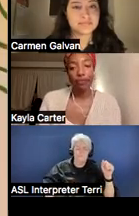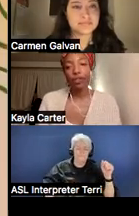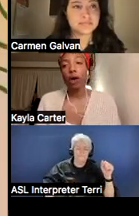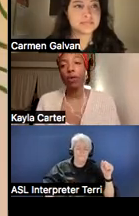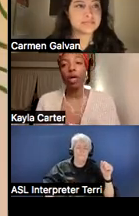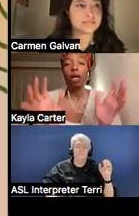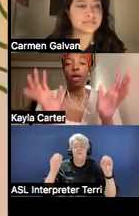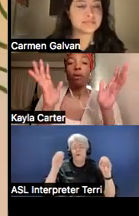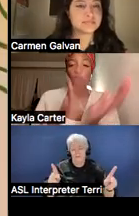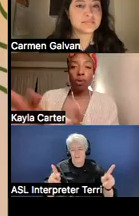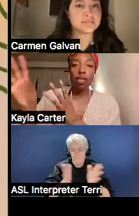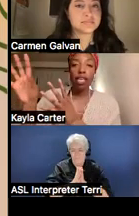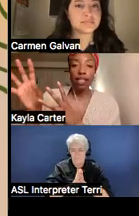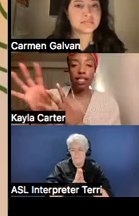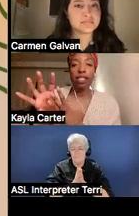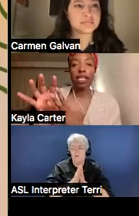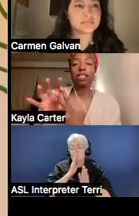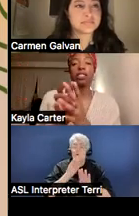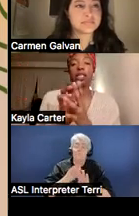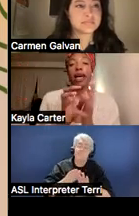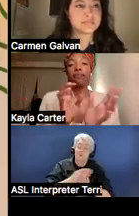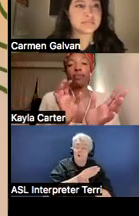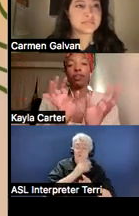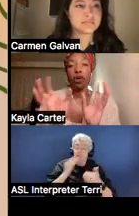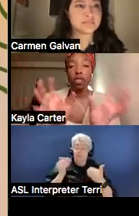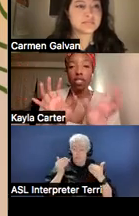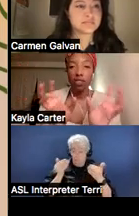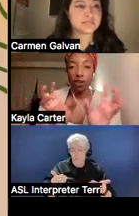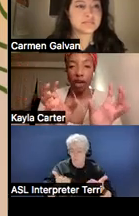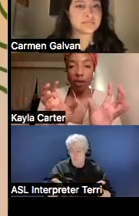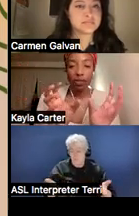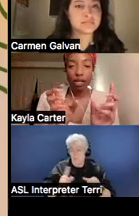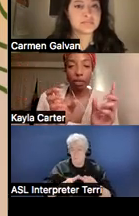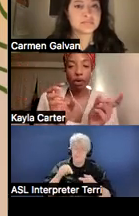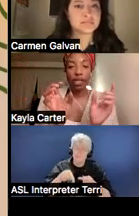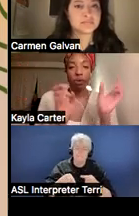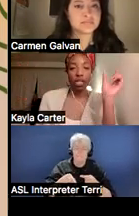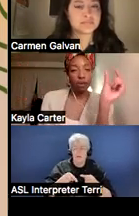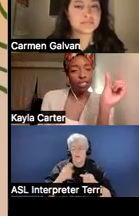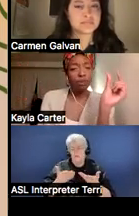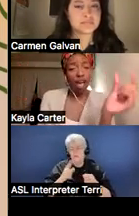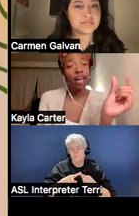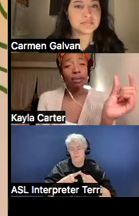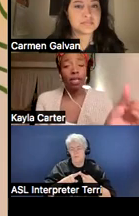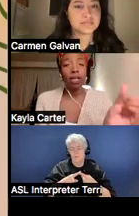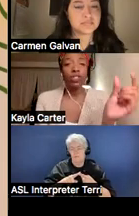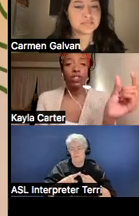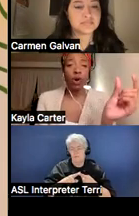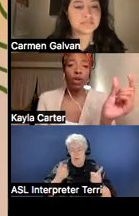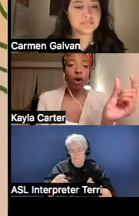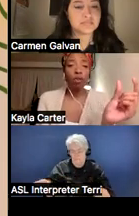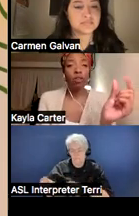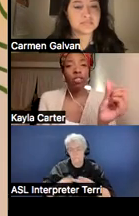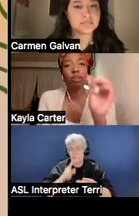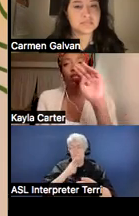Okay, so before we get into things, so this is sort of how things are going to be broken down. We're going to spend some time just